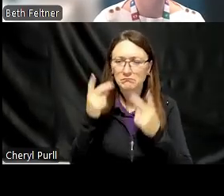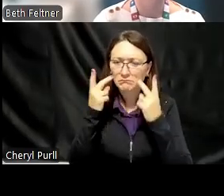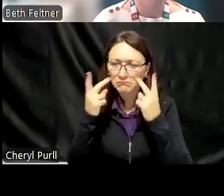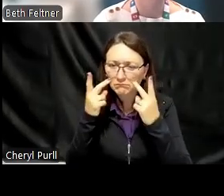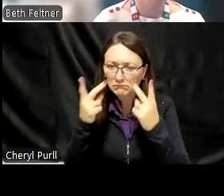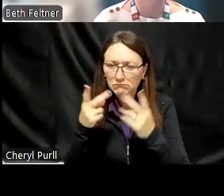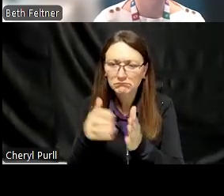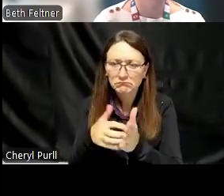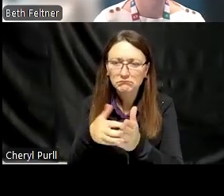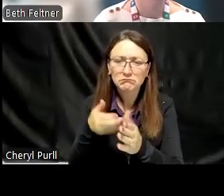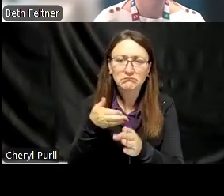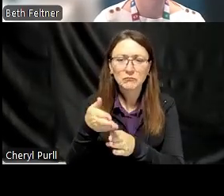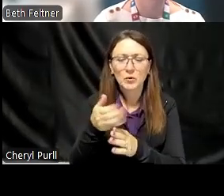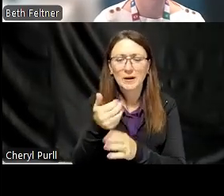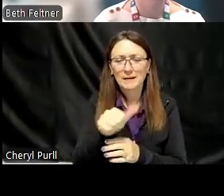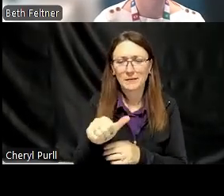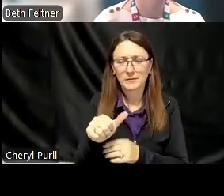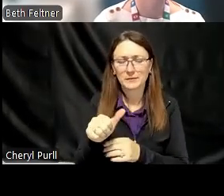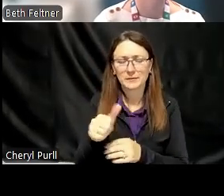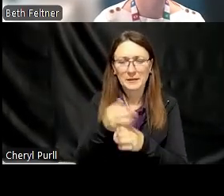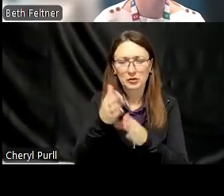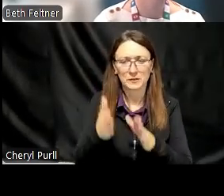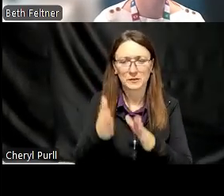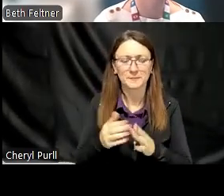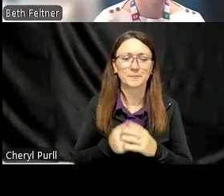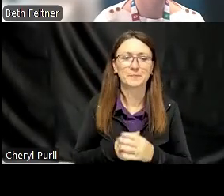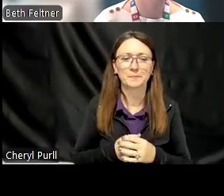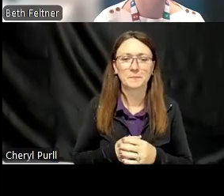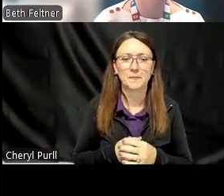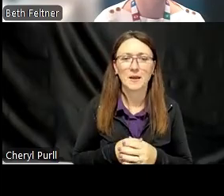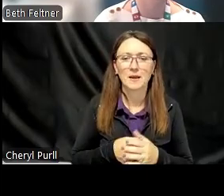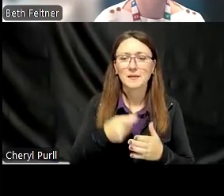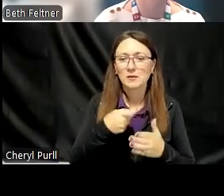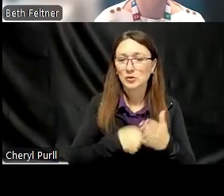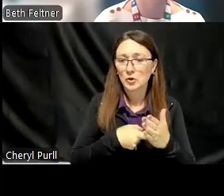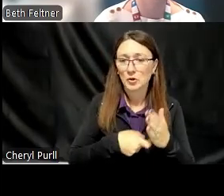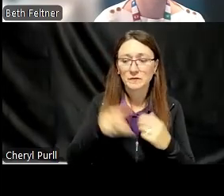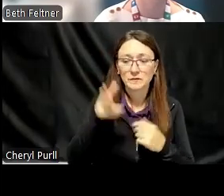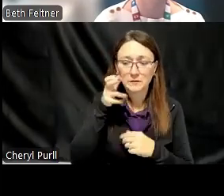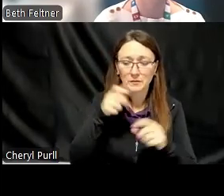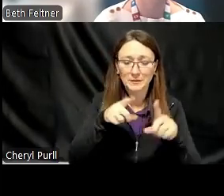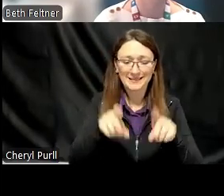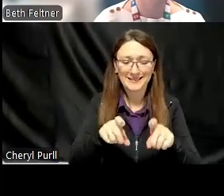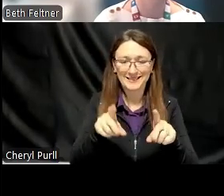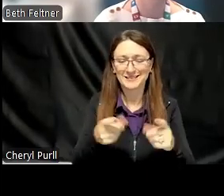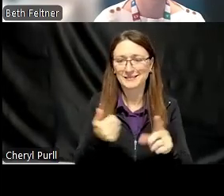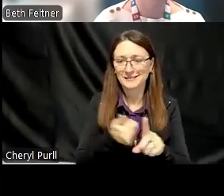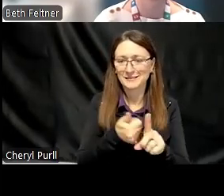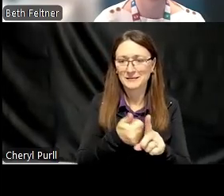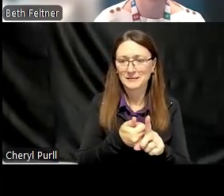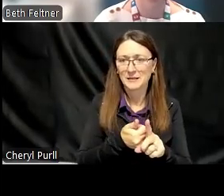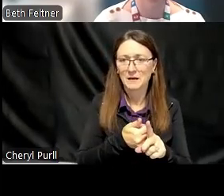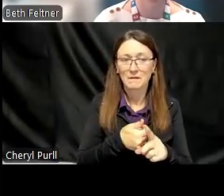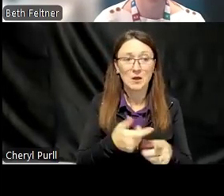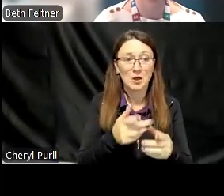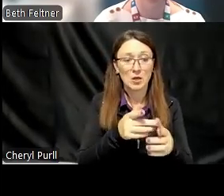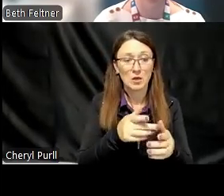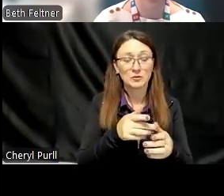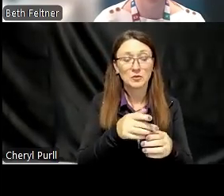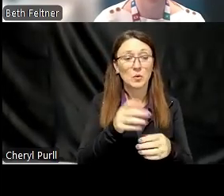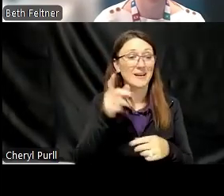healthcare specialist. The fee for the hearing test is always deducted from the total cost of hearing